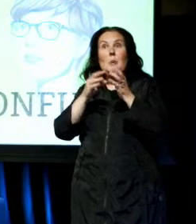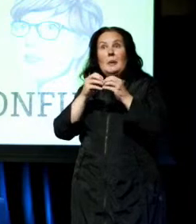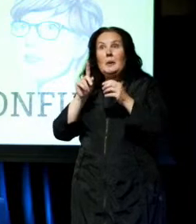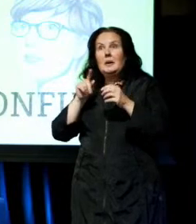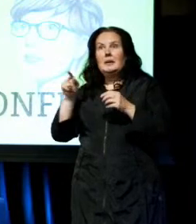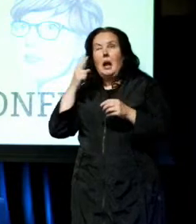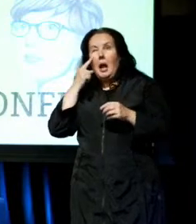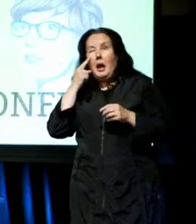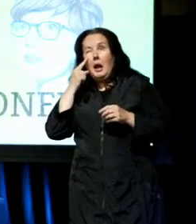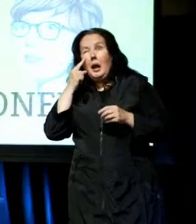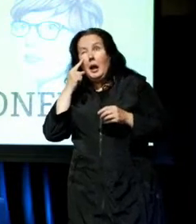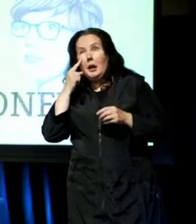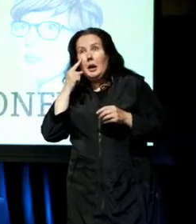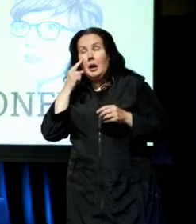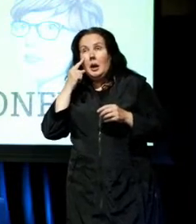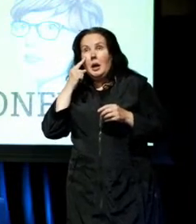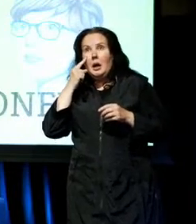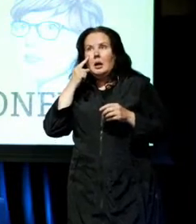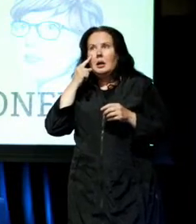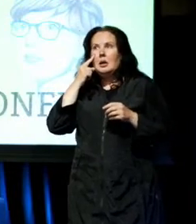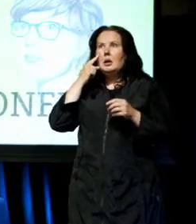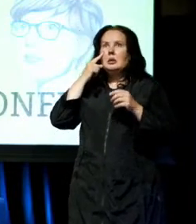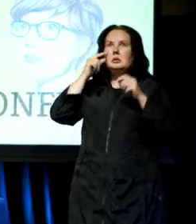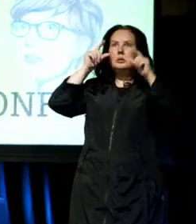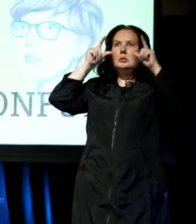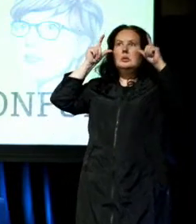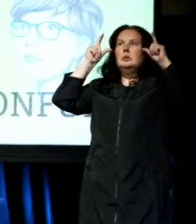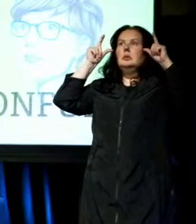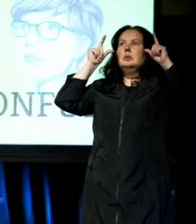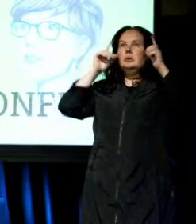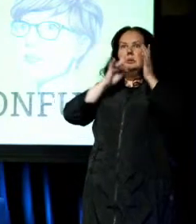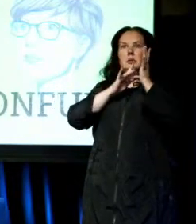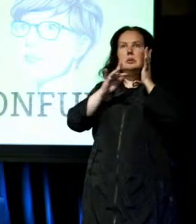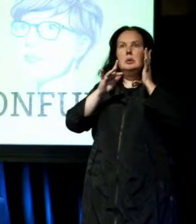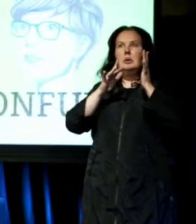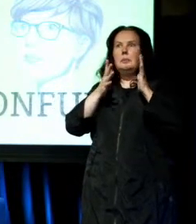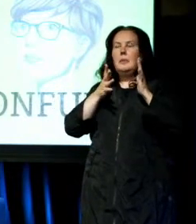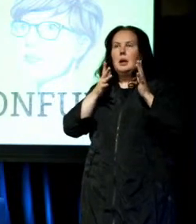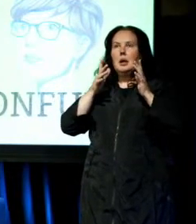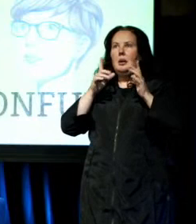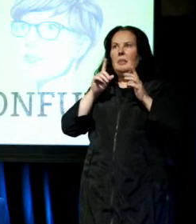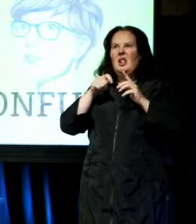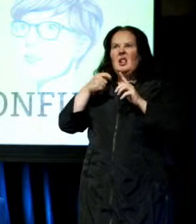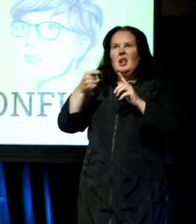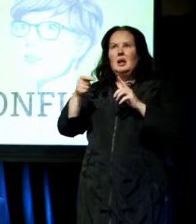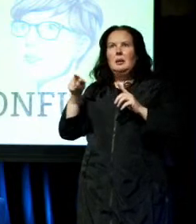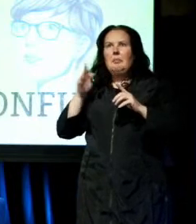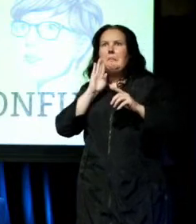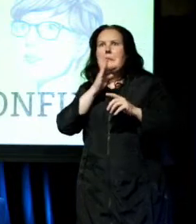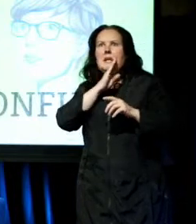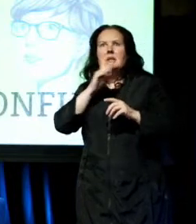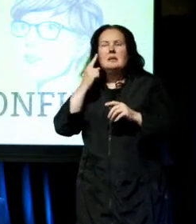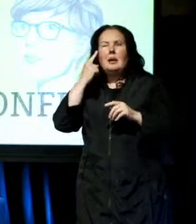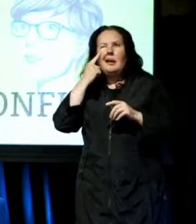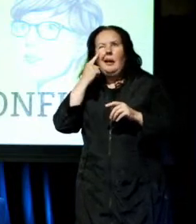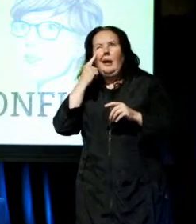eye, but then he misses the twitch. And then, so he puts, he like jams like the like watch of his